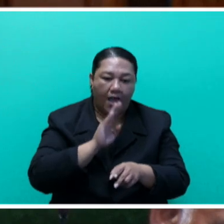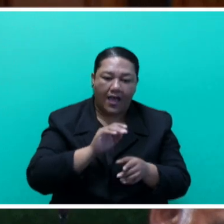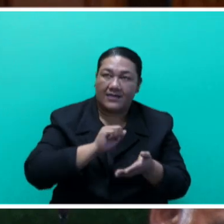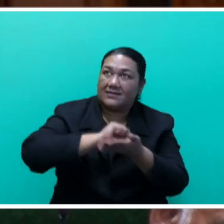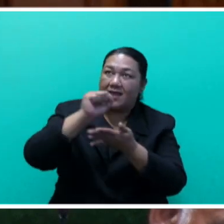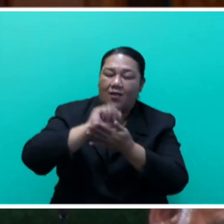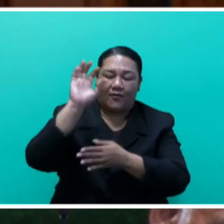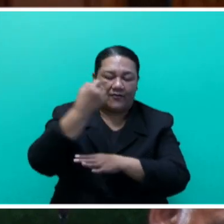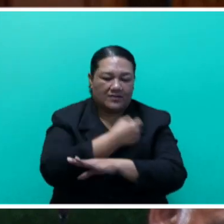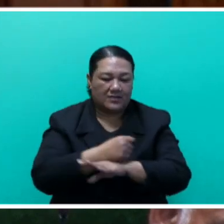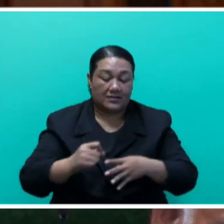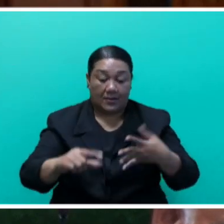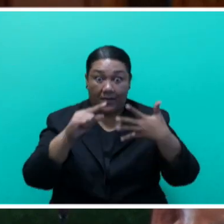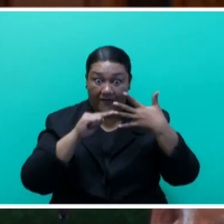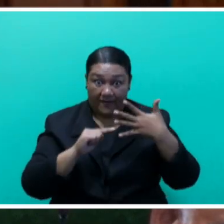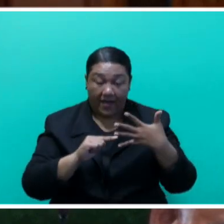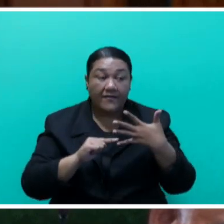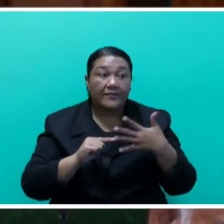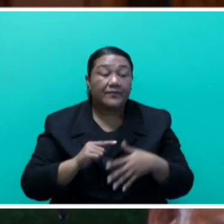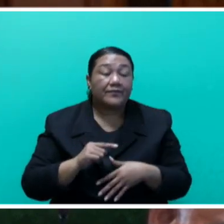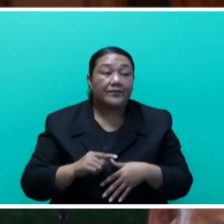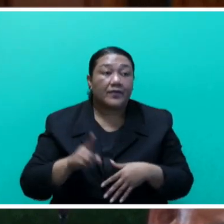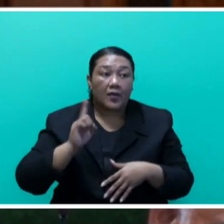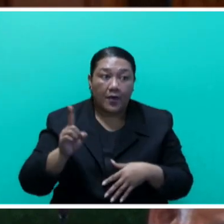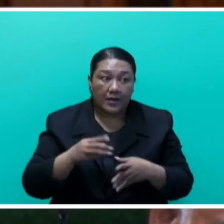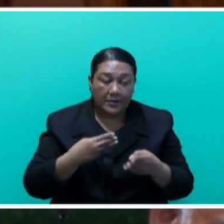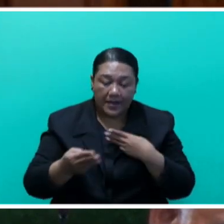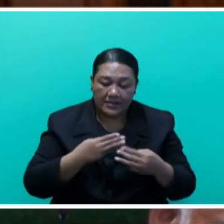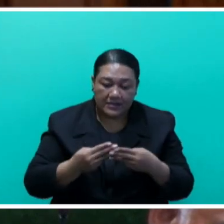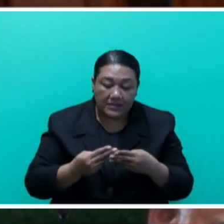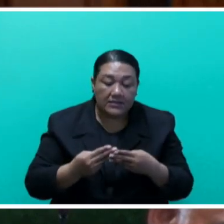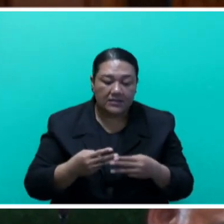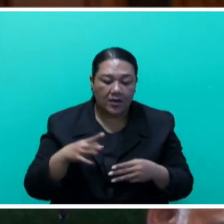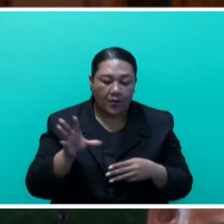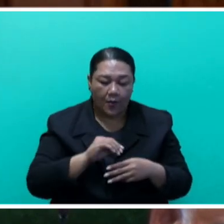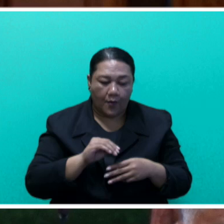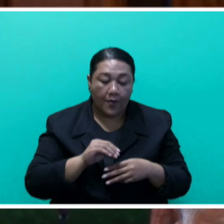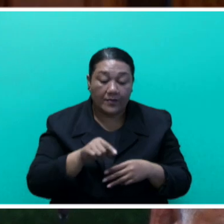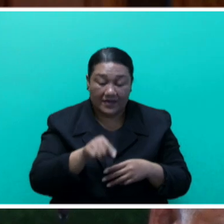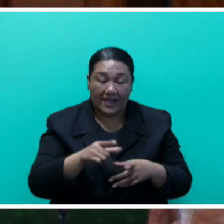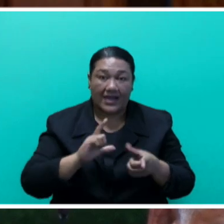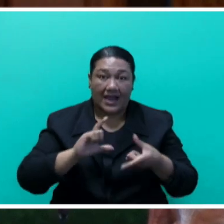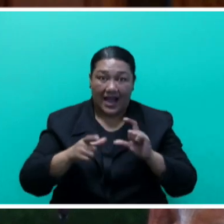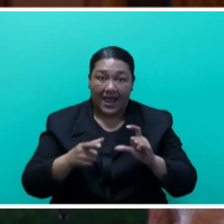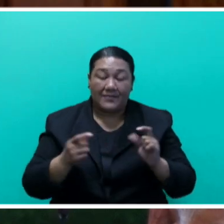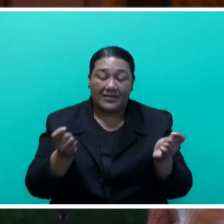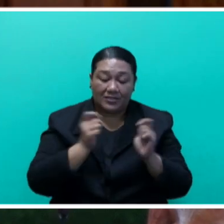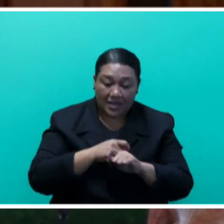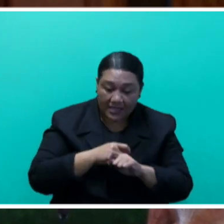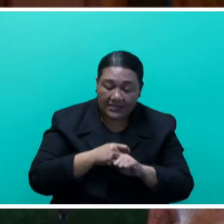Number 5, Mr. Speaker, sir, is managing the adverse effects of climate change, disease control, soil